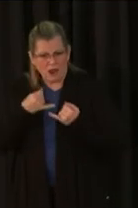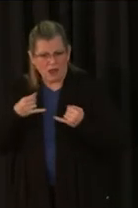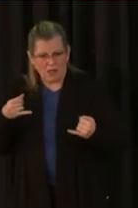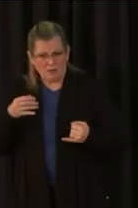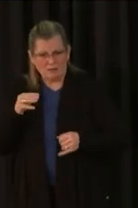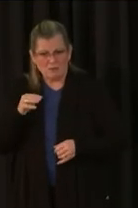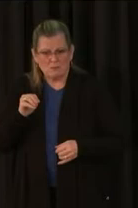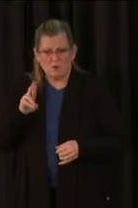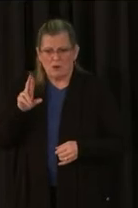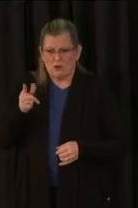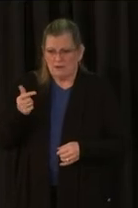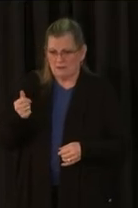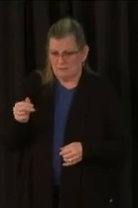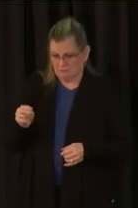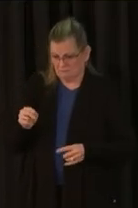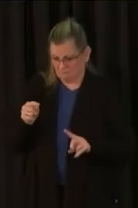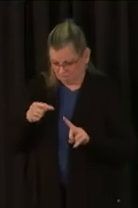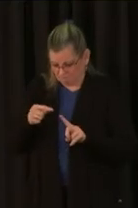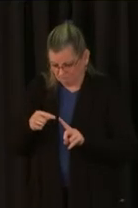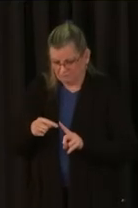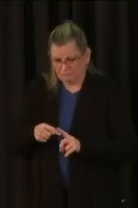us?